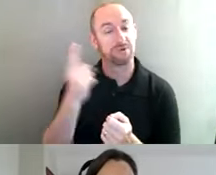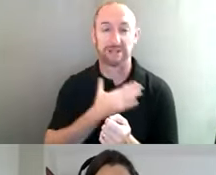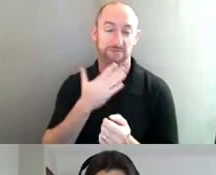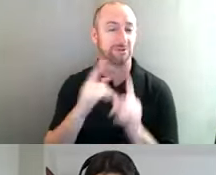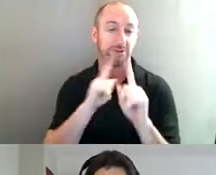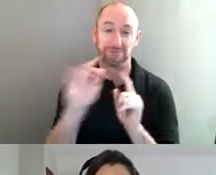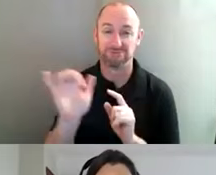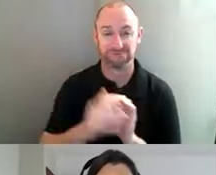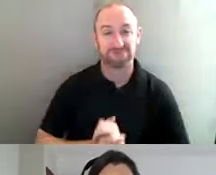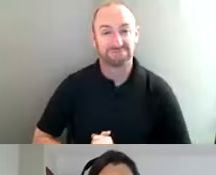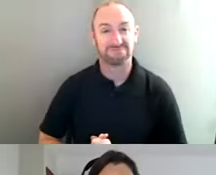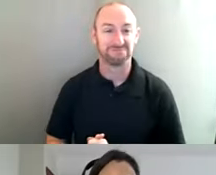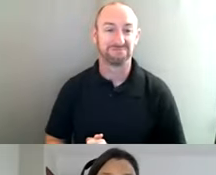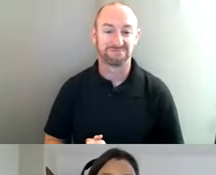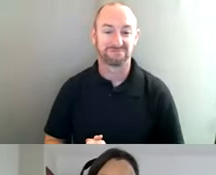talk as well.